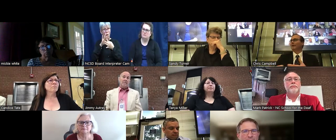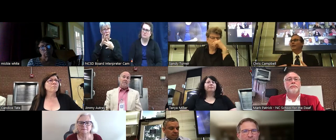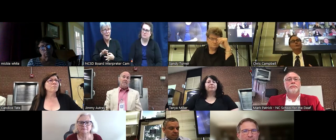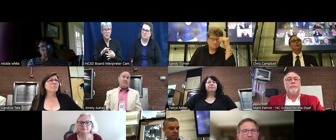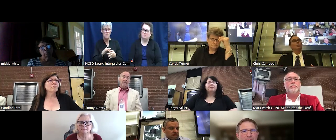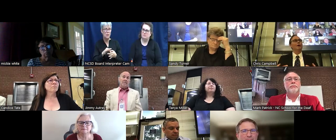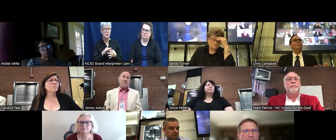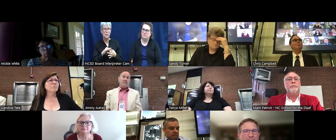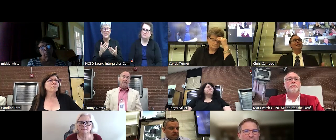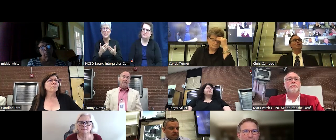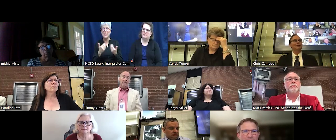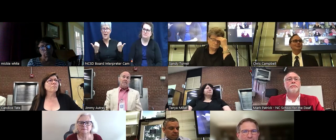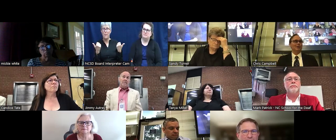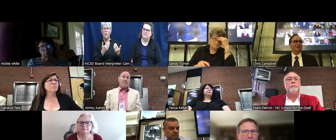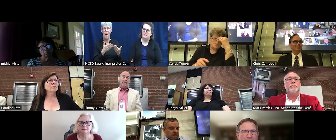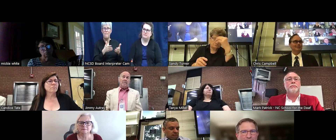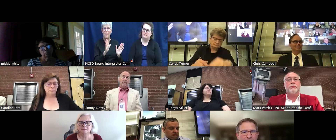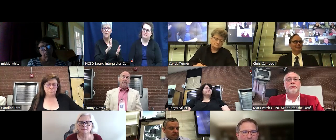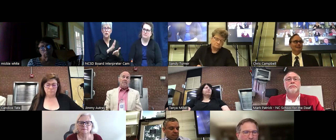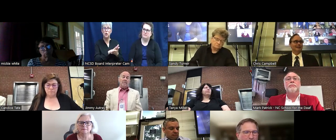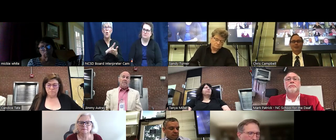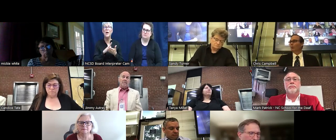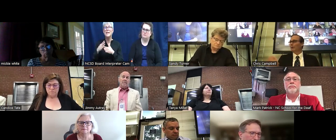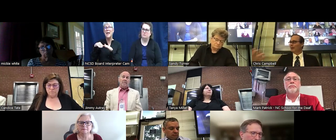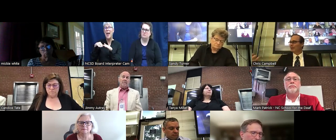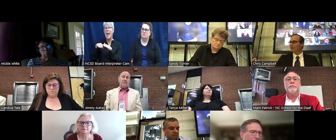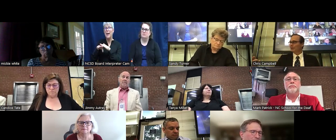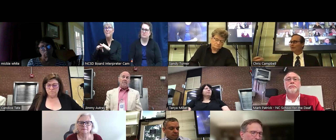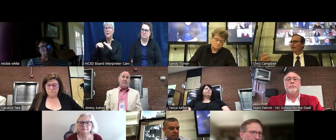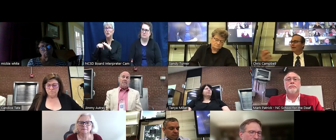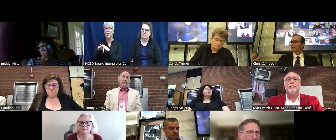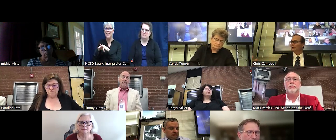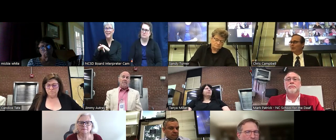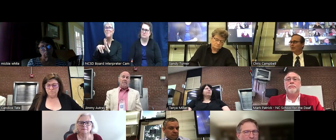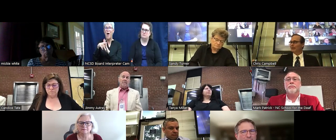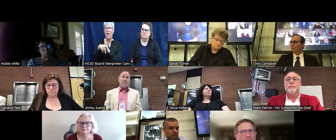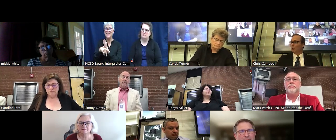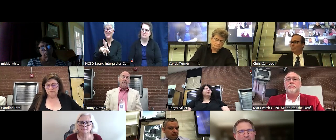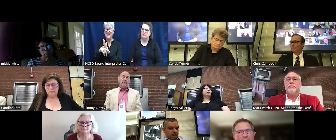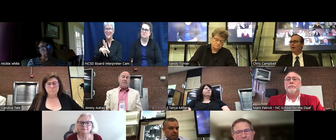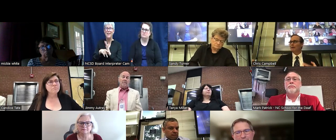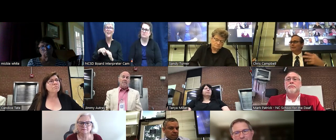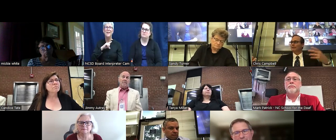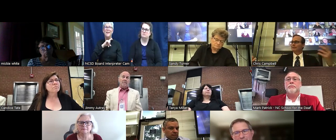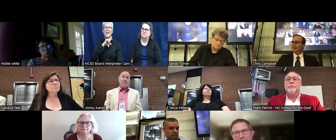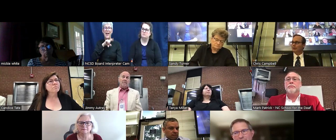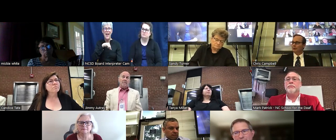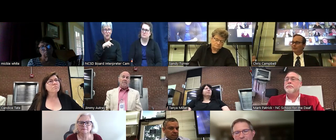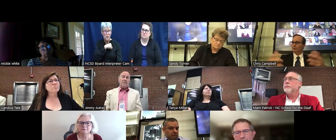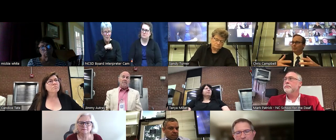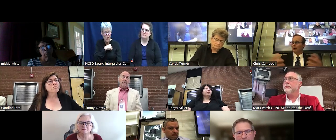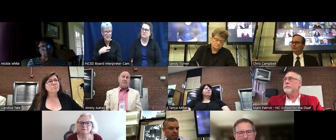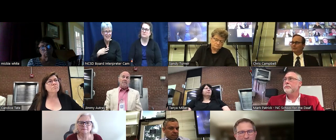have is your admissions policies. Your admission, eligibility, enrollment policies, and your discipline policies will